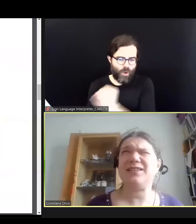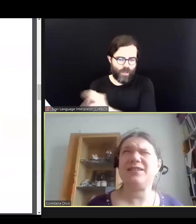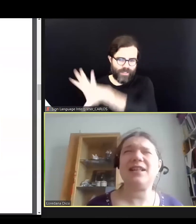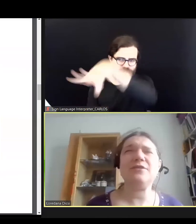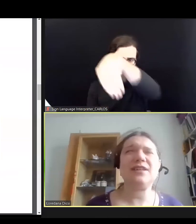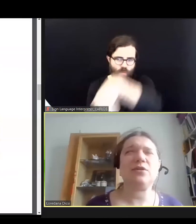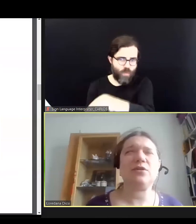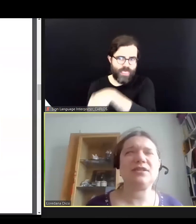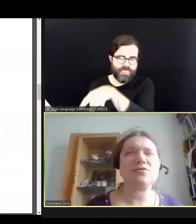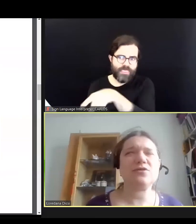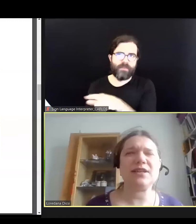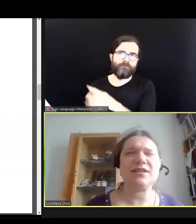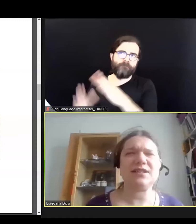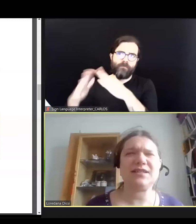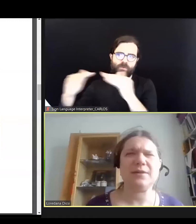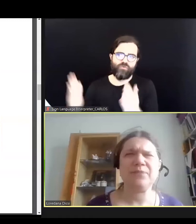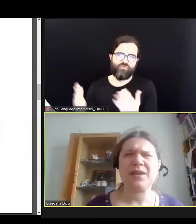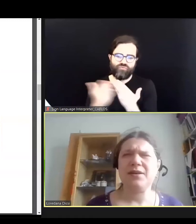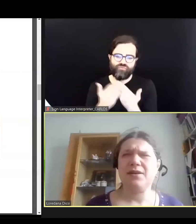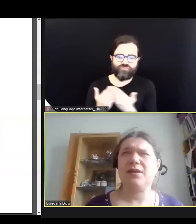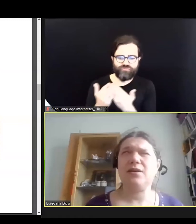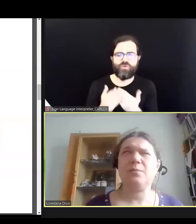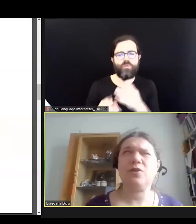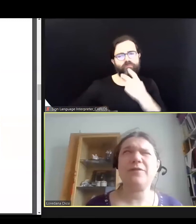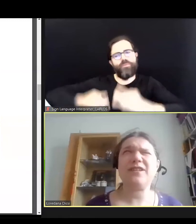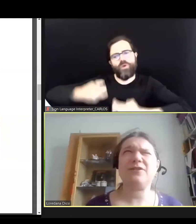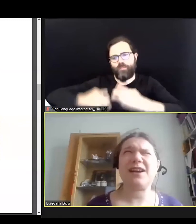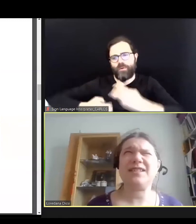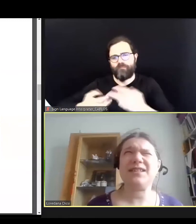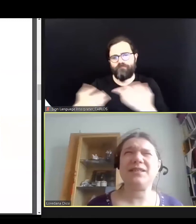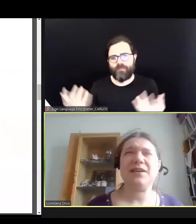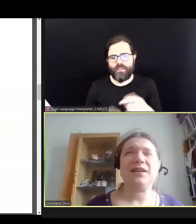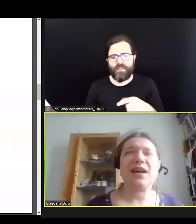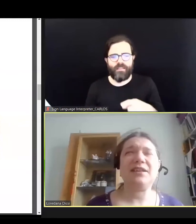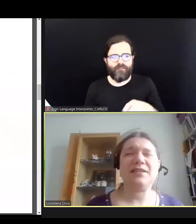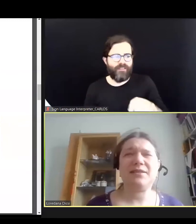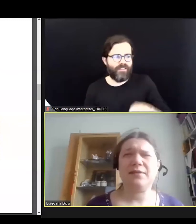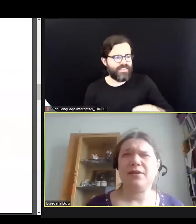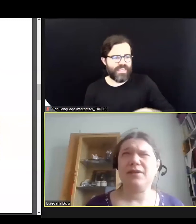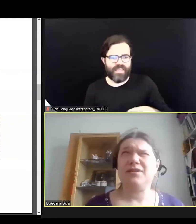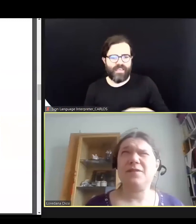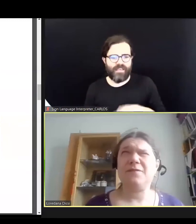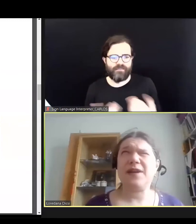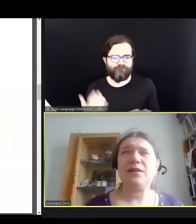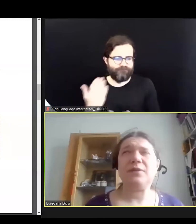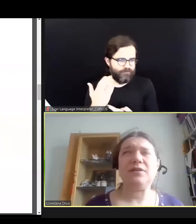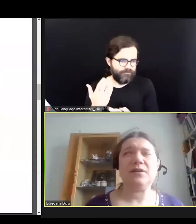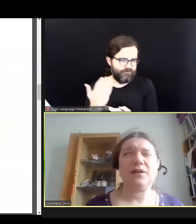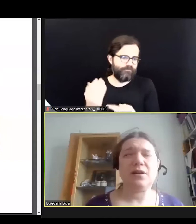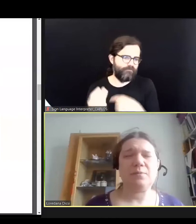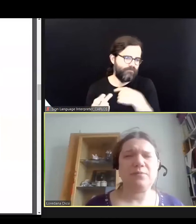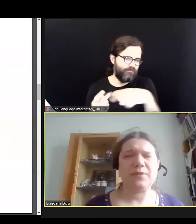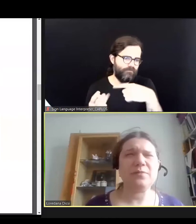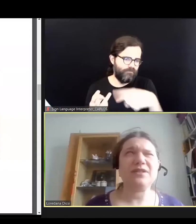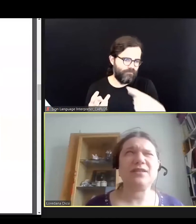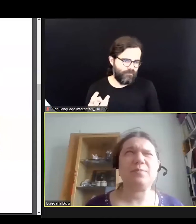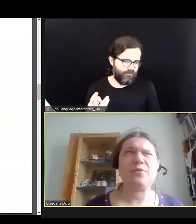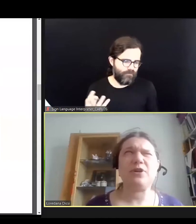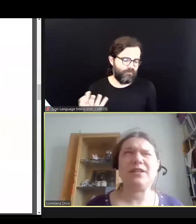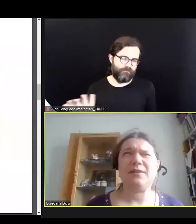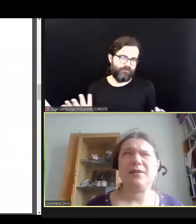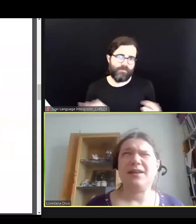these resources. Some of them, they had them available, but only at school. And the school would not give them